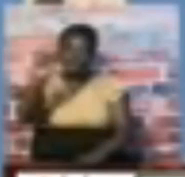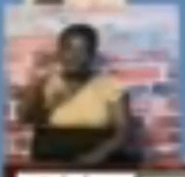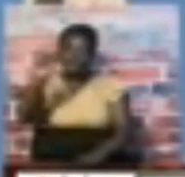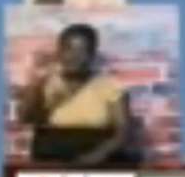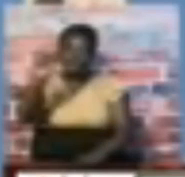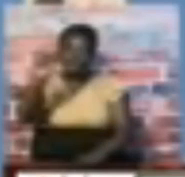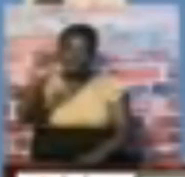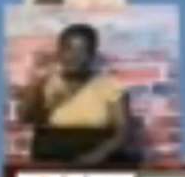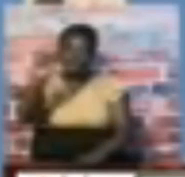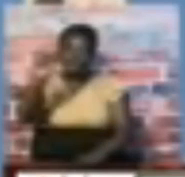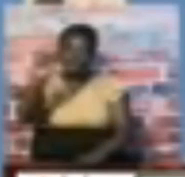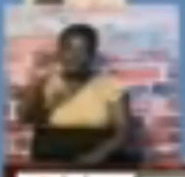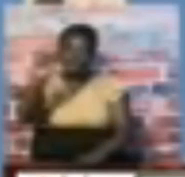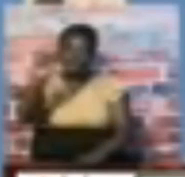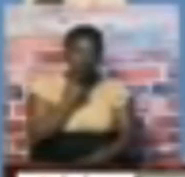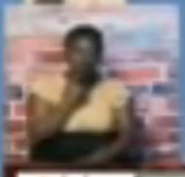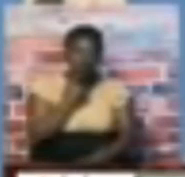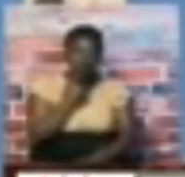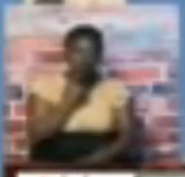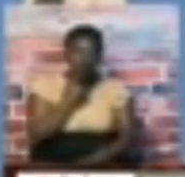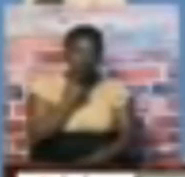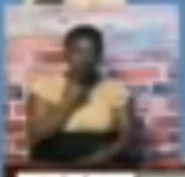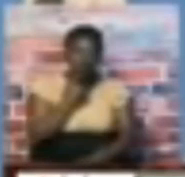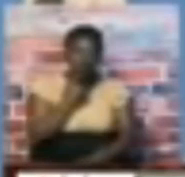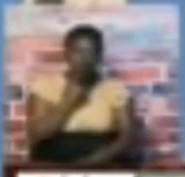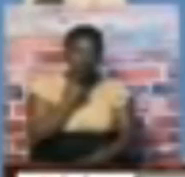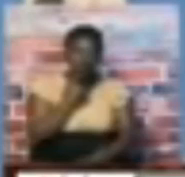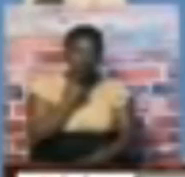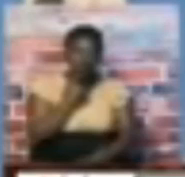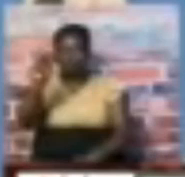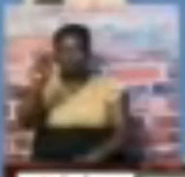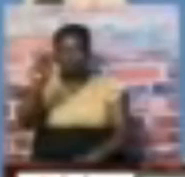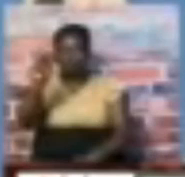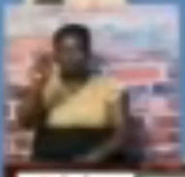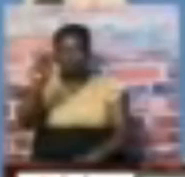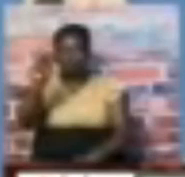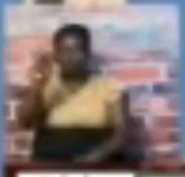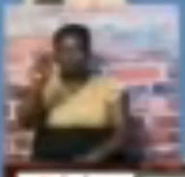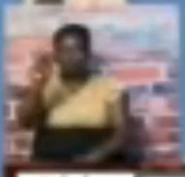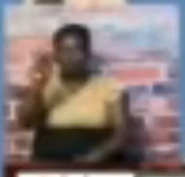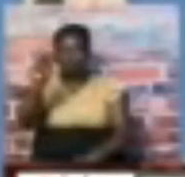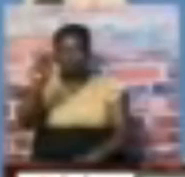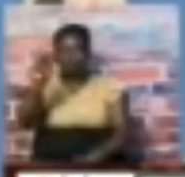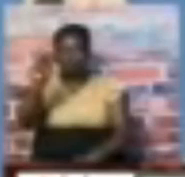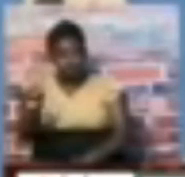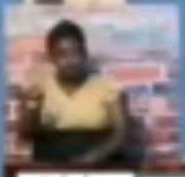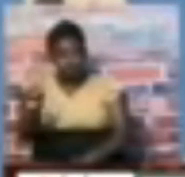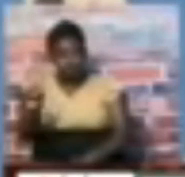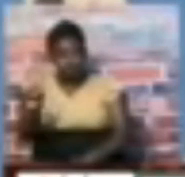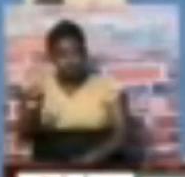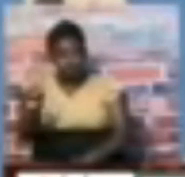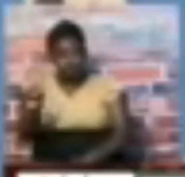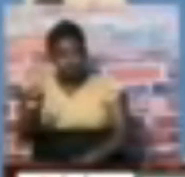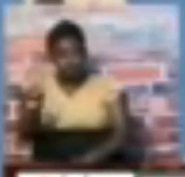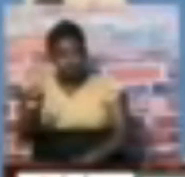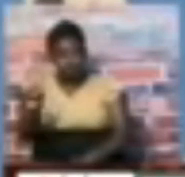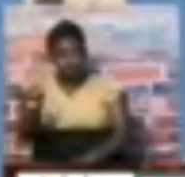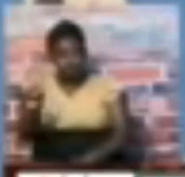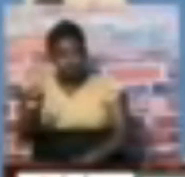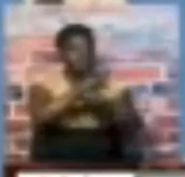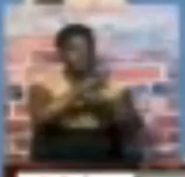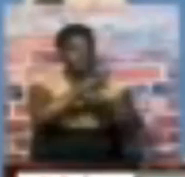Ntoroko, Arua, Ajumani, Koboko, Maracha, Moyo, Nebi, Pakwachi, Yumbe, Zombo,